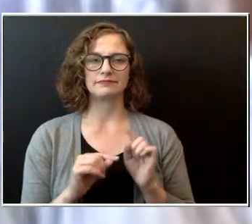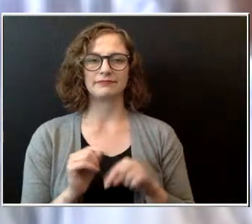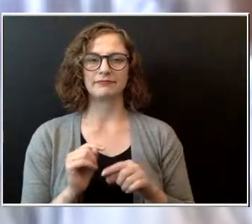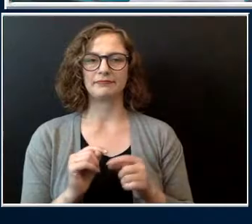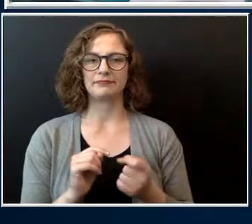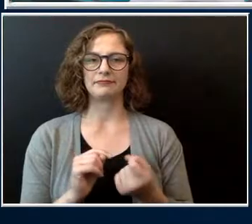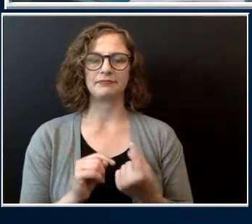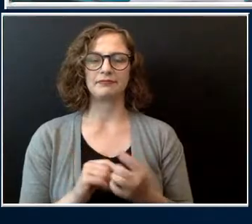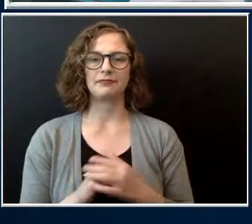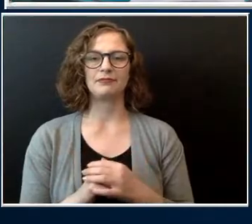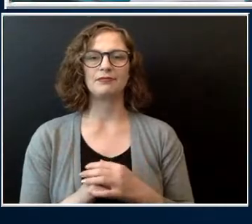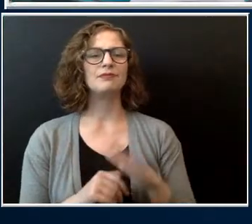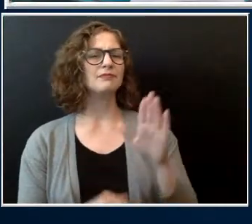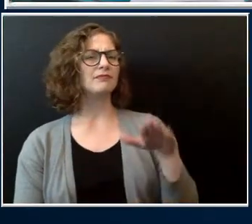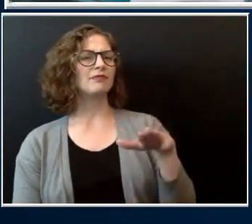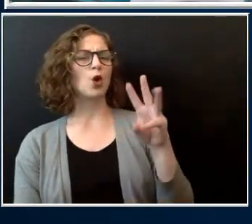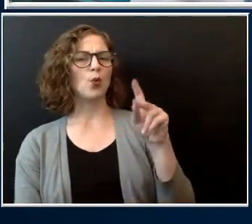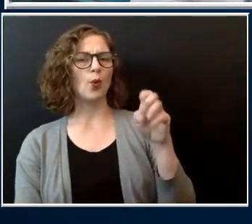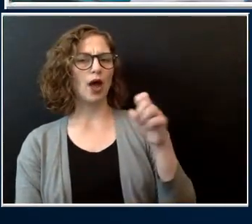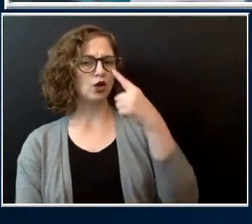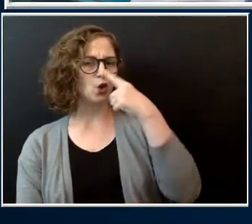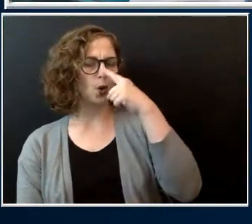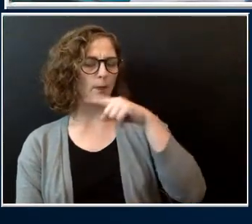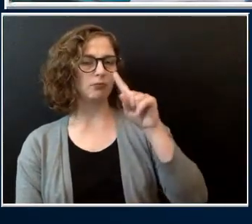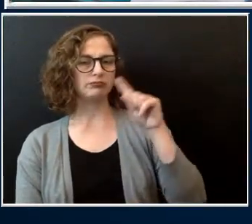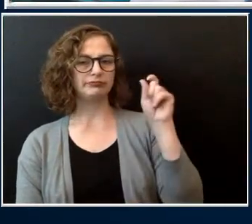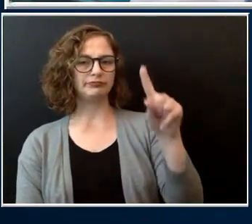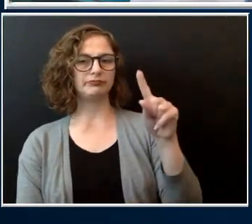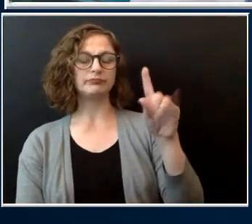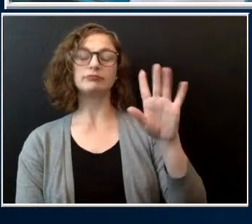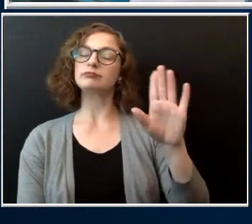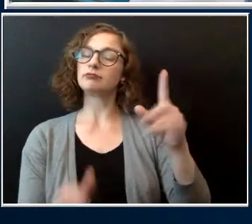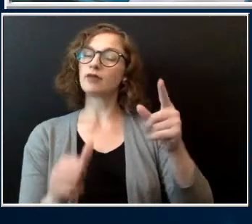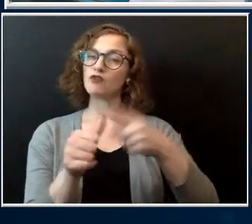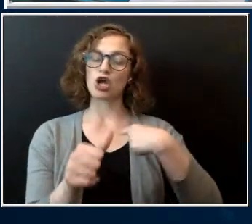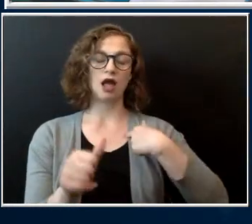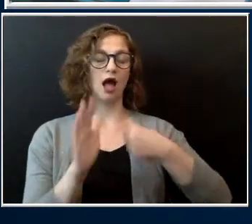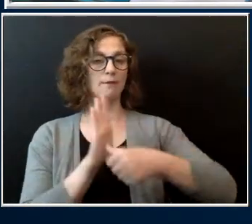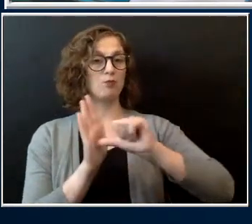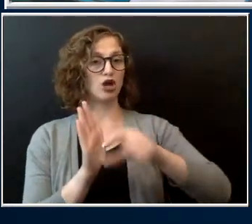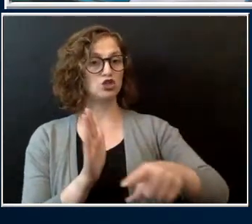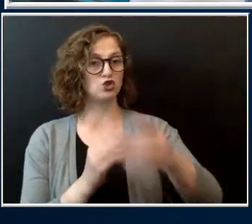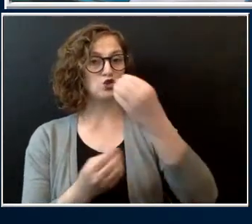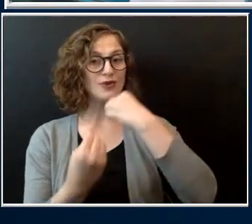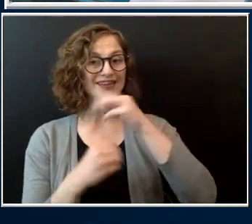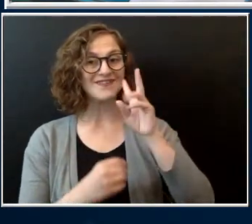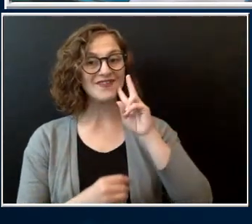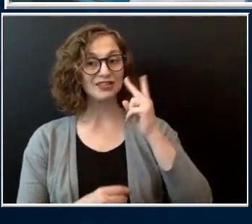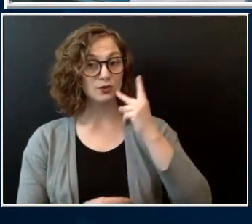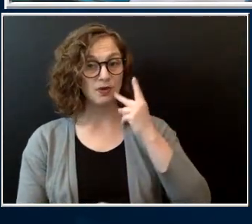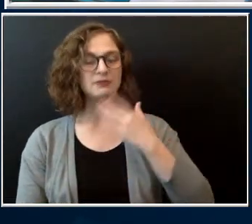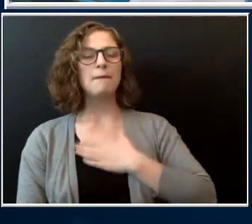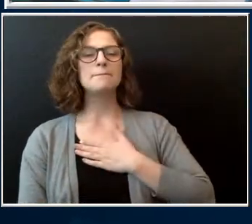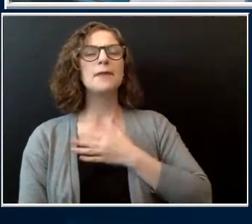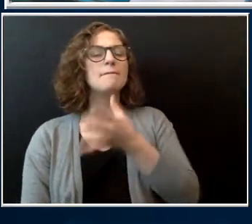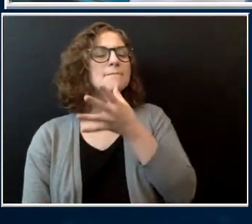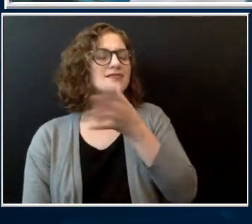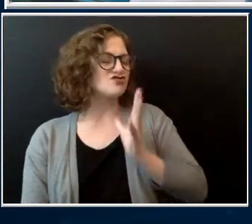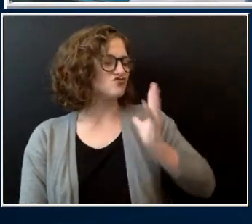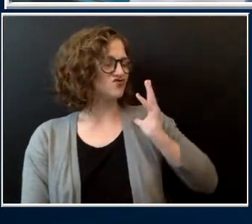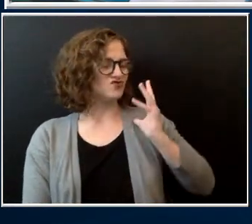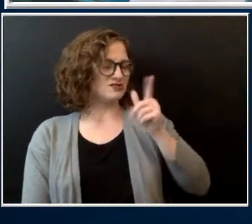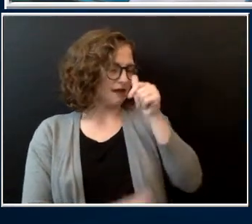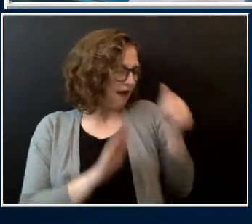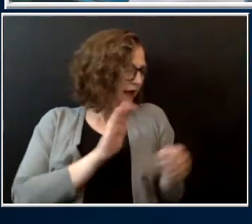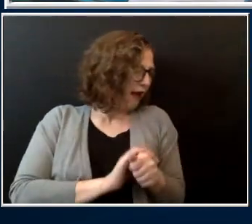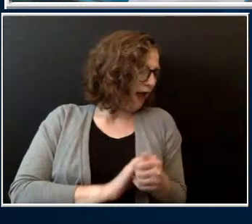Wait, can I ask you a question? So first of all, can I say, I'm impressed you eat vegetables because my mother used to try to hide my vegetables in the applesauce so that